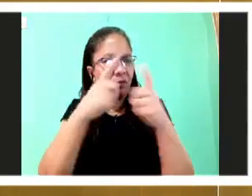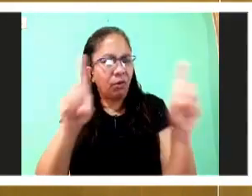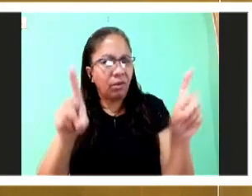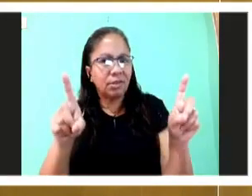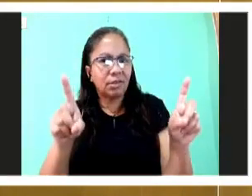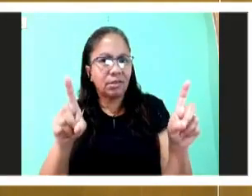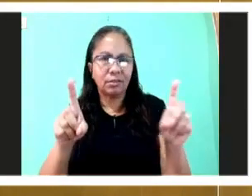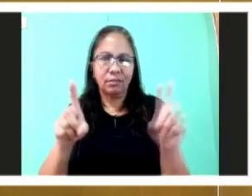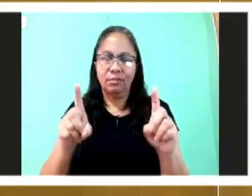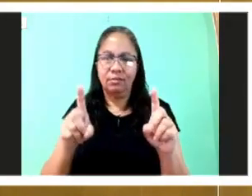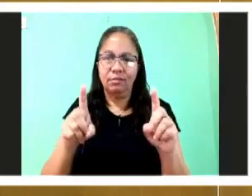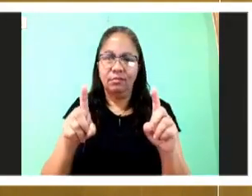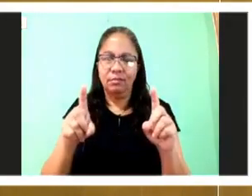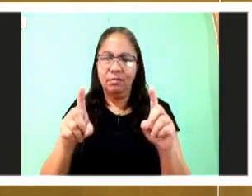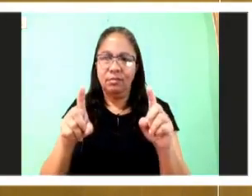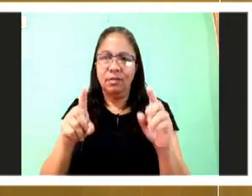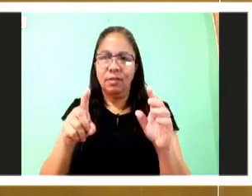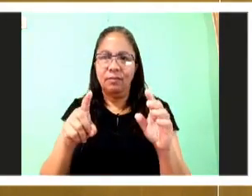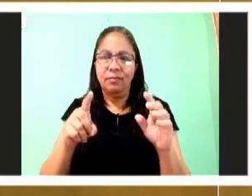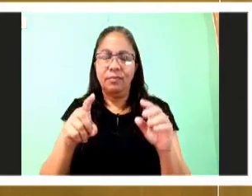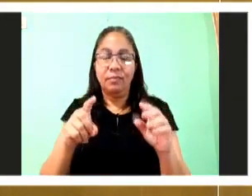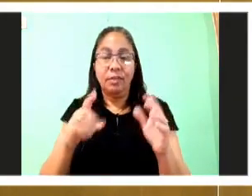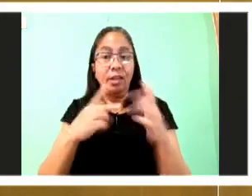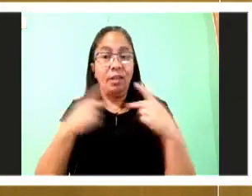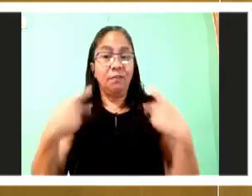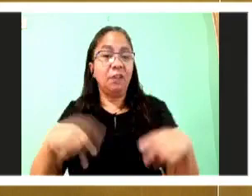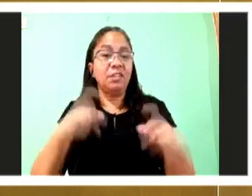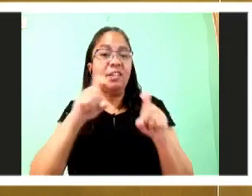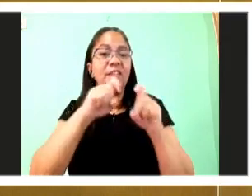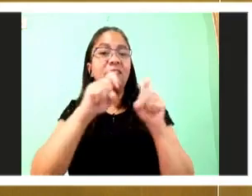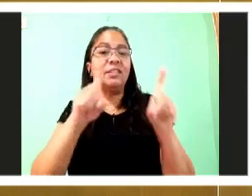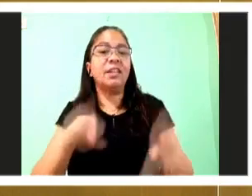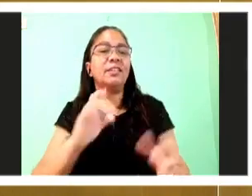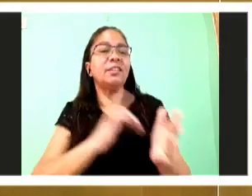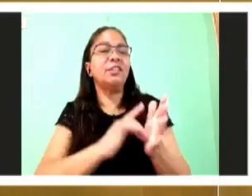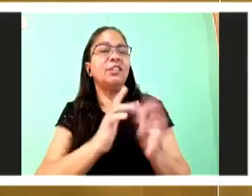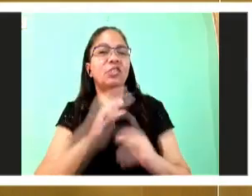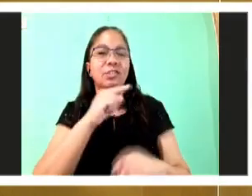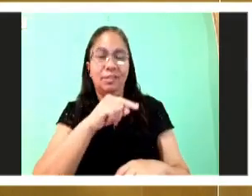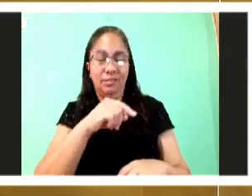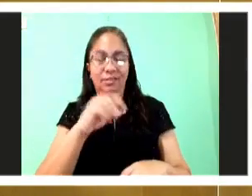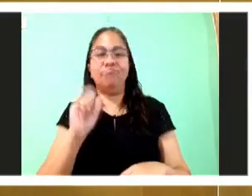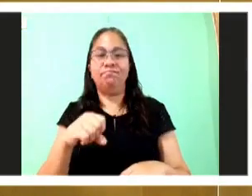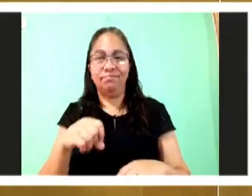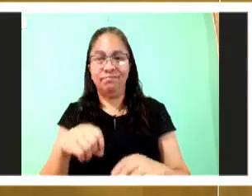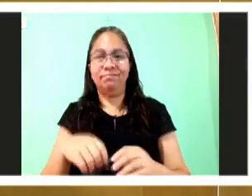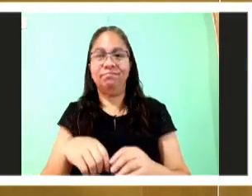And it goes on to say they were testing him. They were testing him.